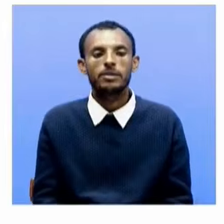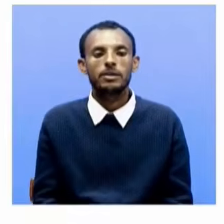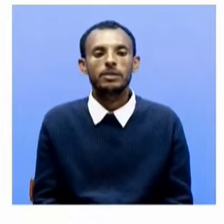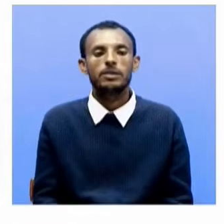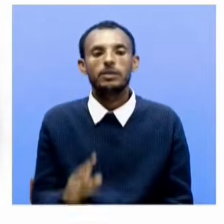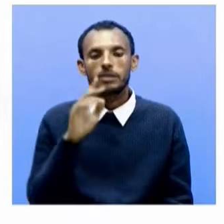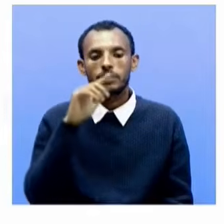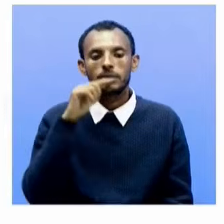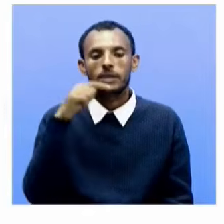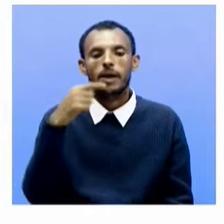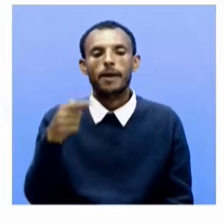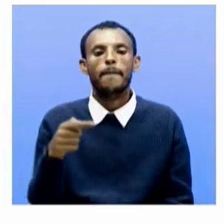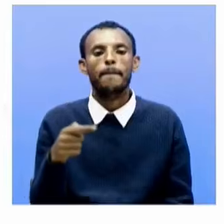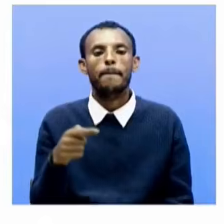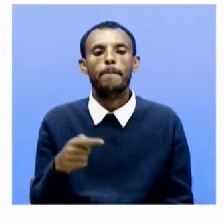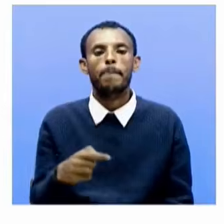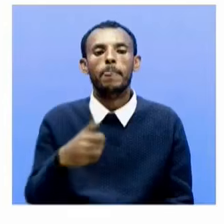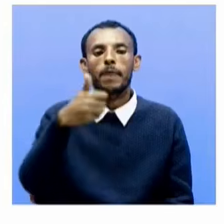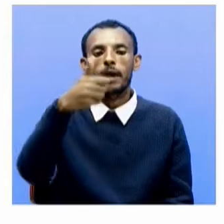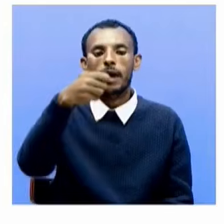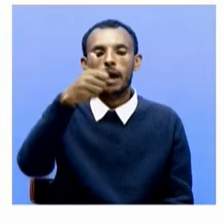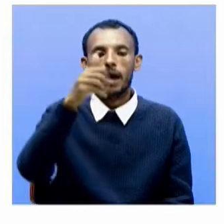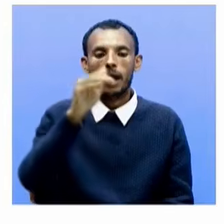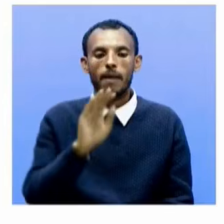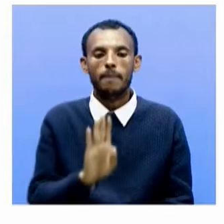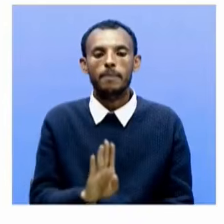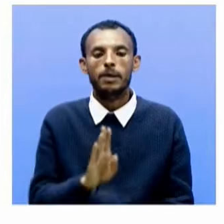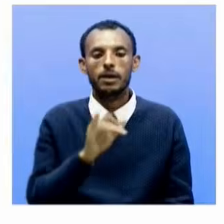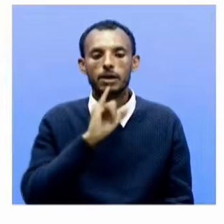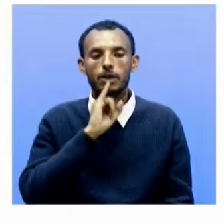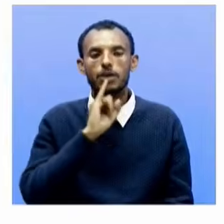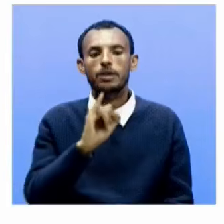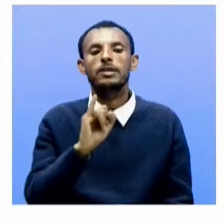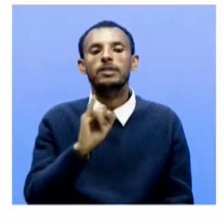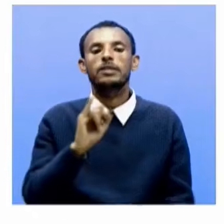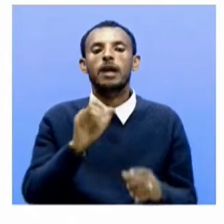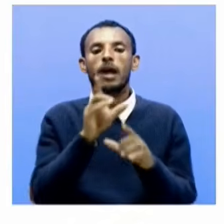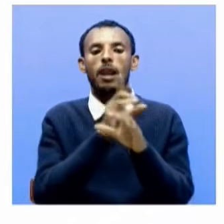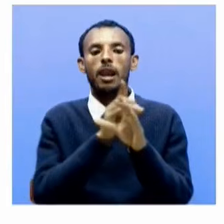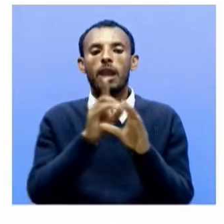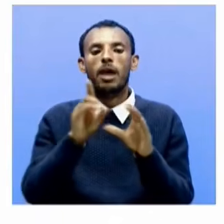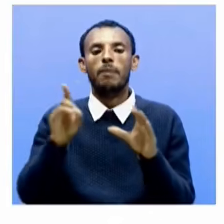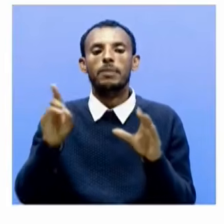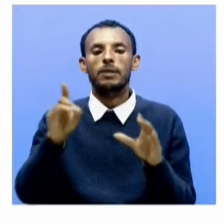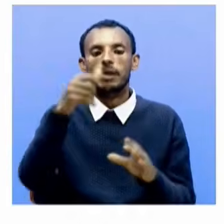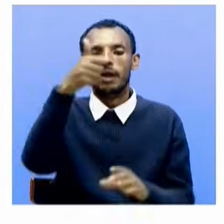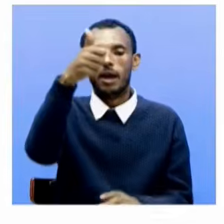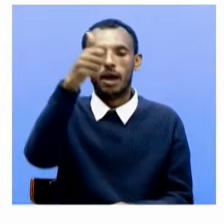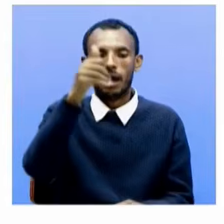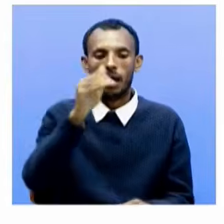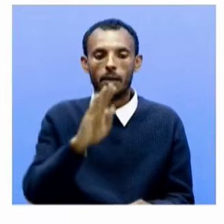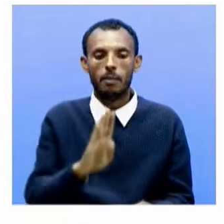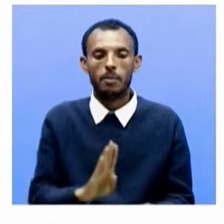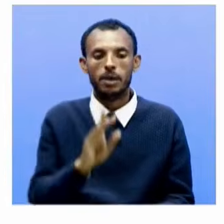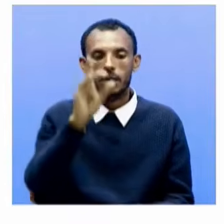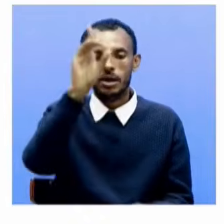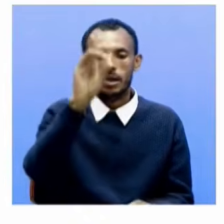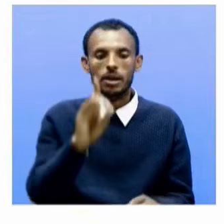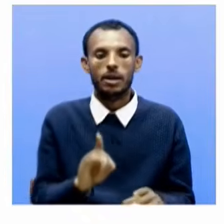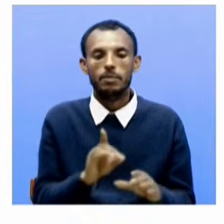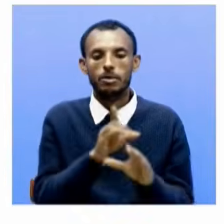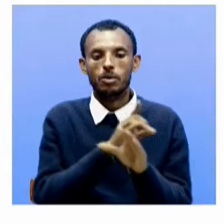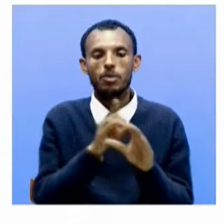Say AB is a diameter. Say this is AB and the longest